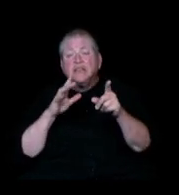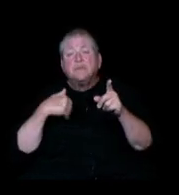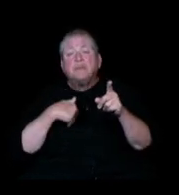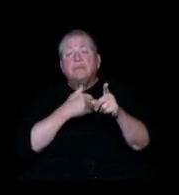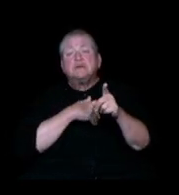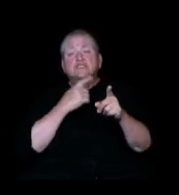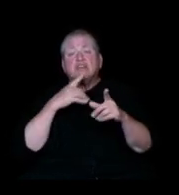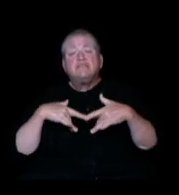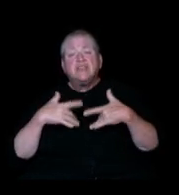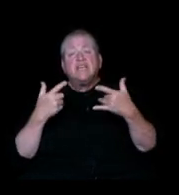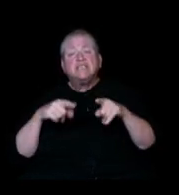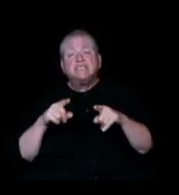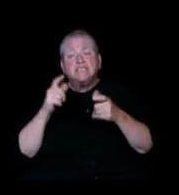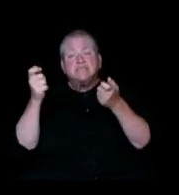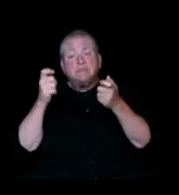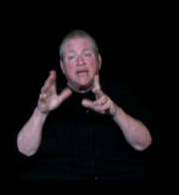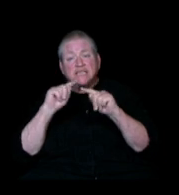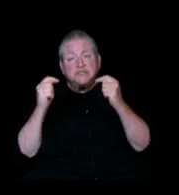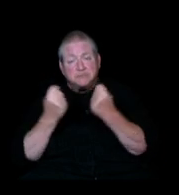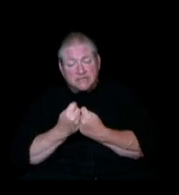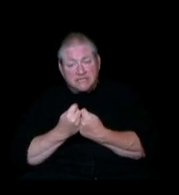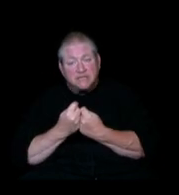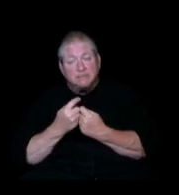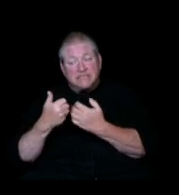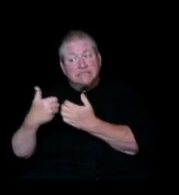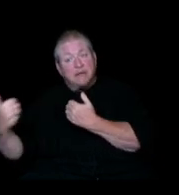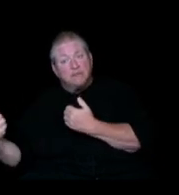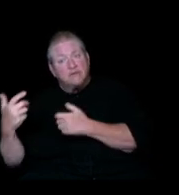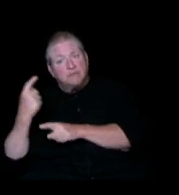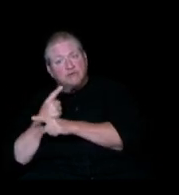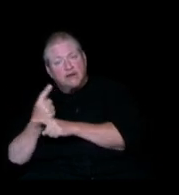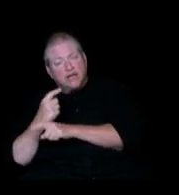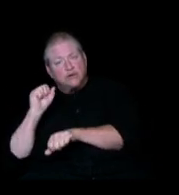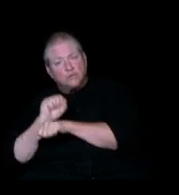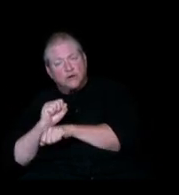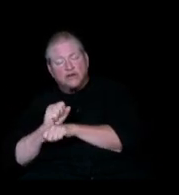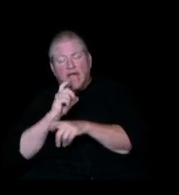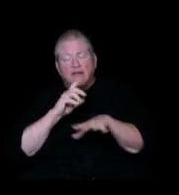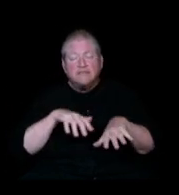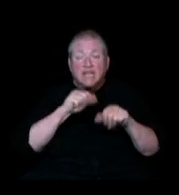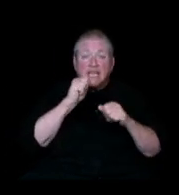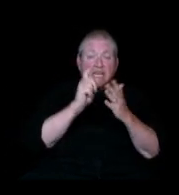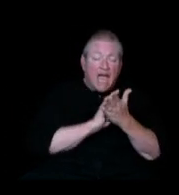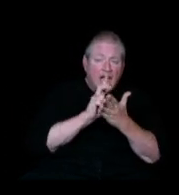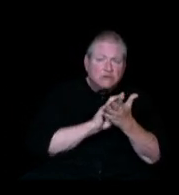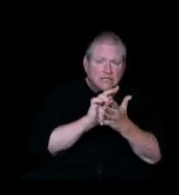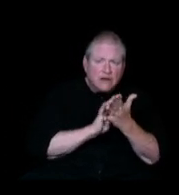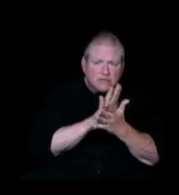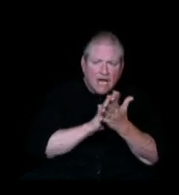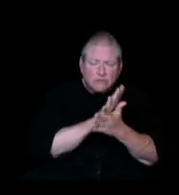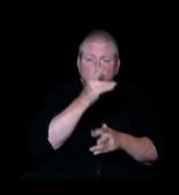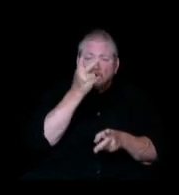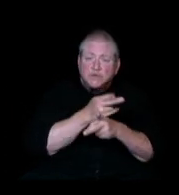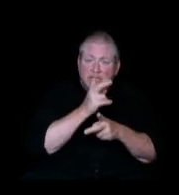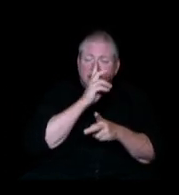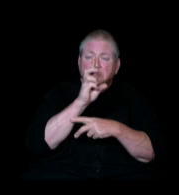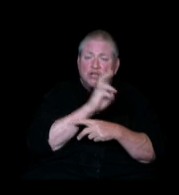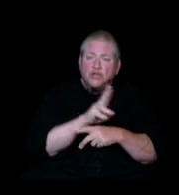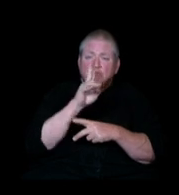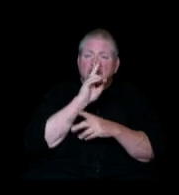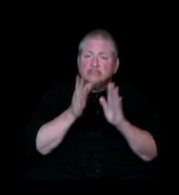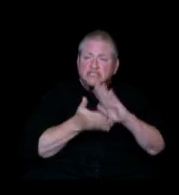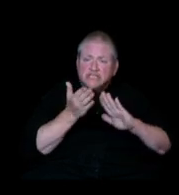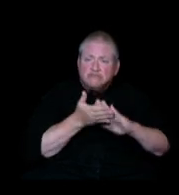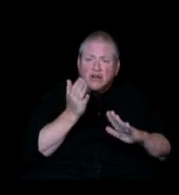The members of the incident management team, however, in addition to their regular duties, have spent countless hours working on the details that have kept the university